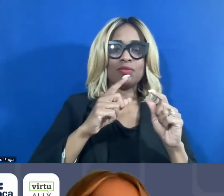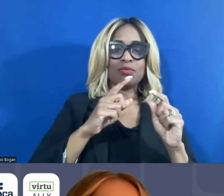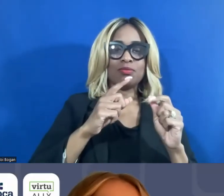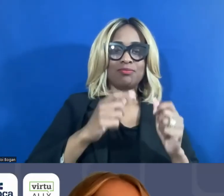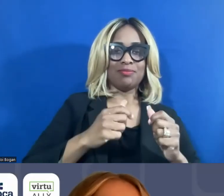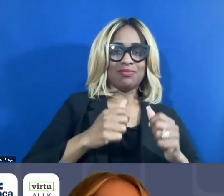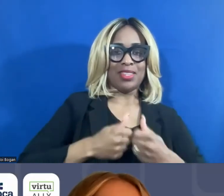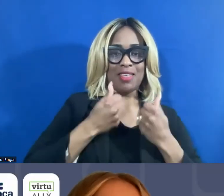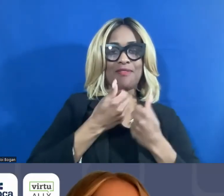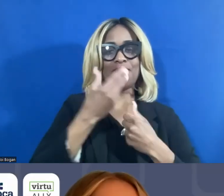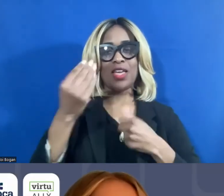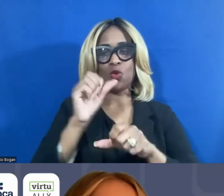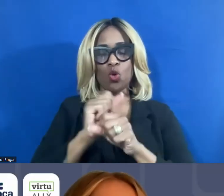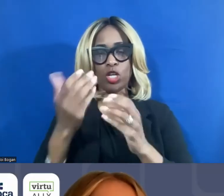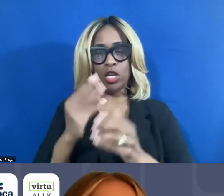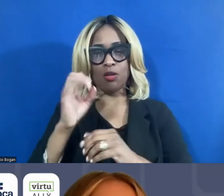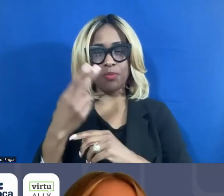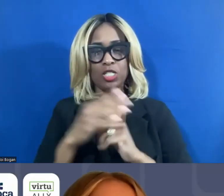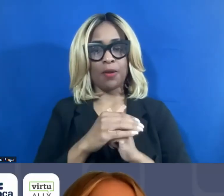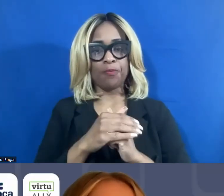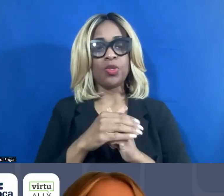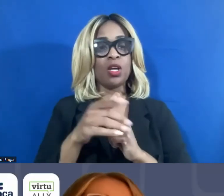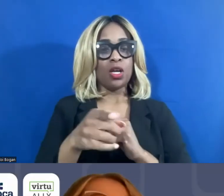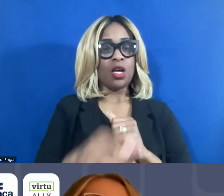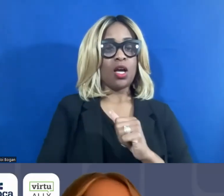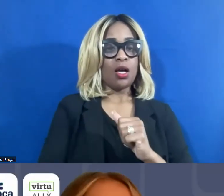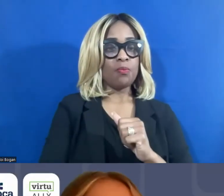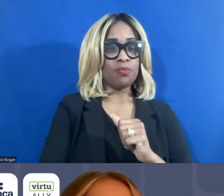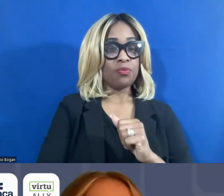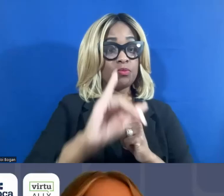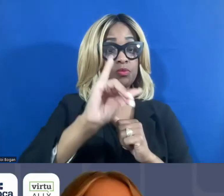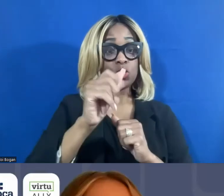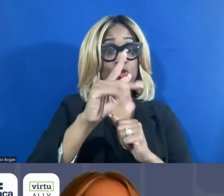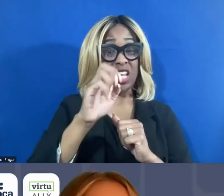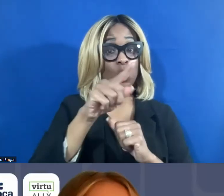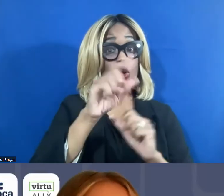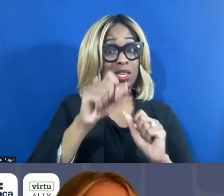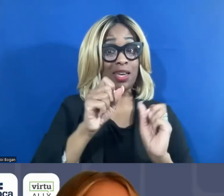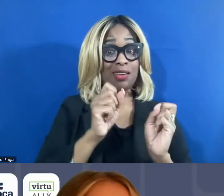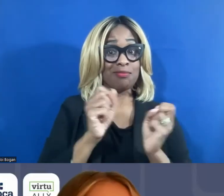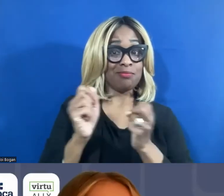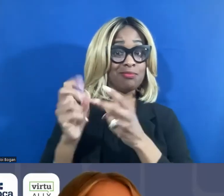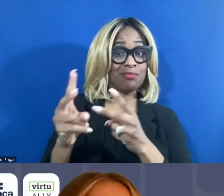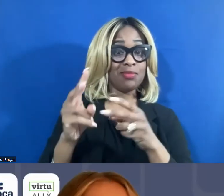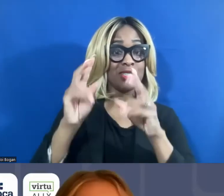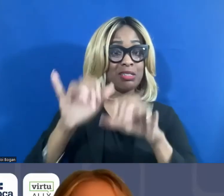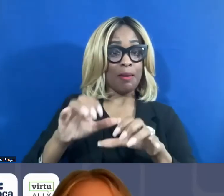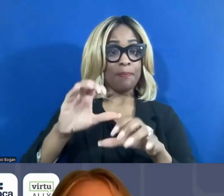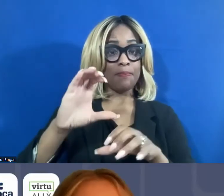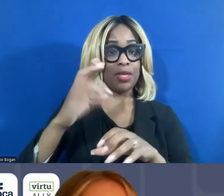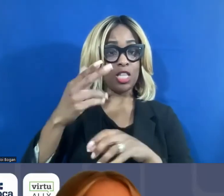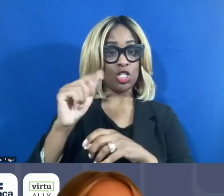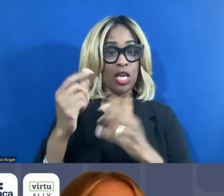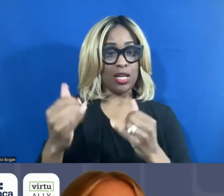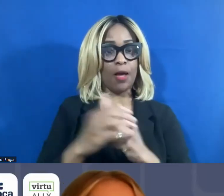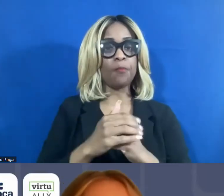Jackie, I was informed that you can post in the chat. Oh, great. I will post 2 things. The first